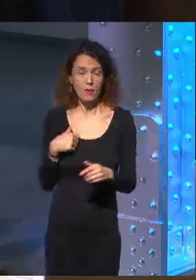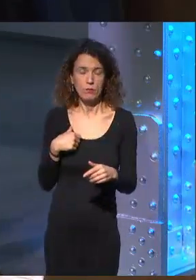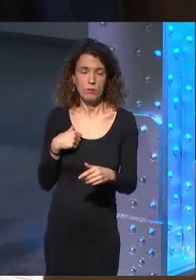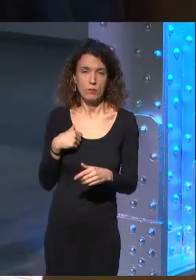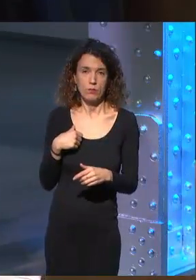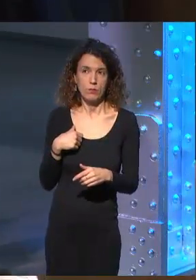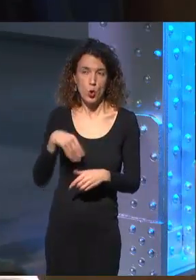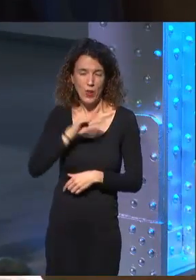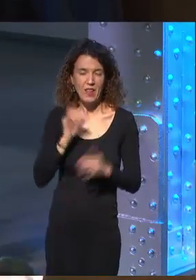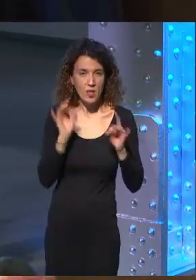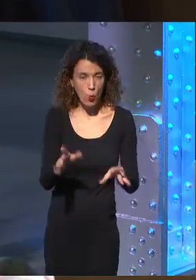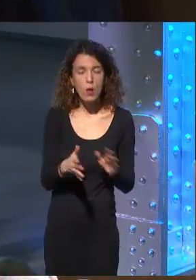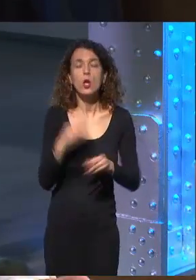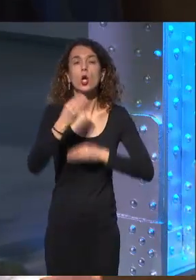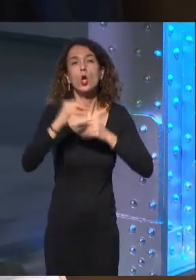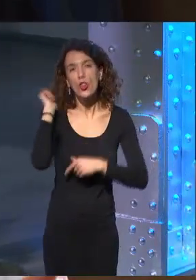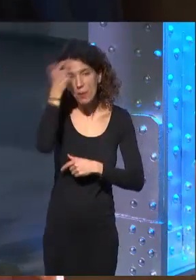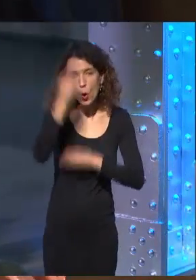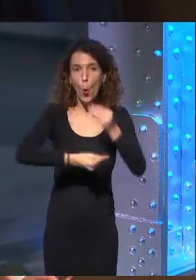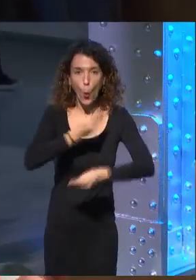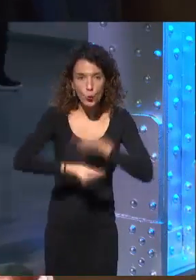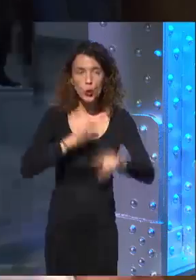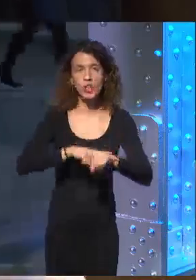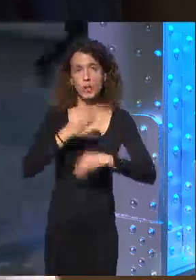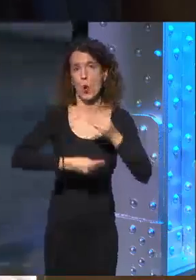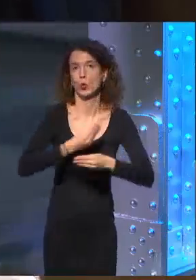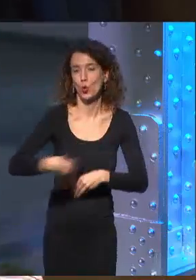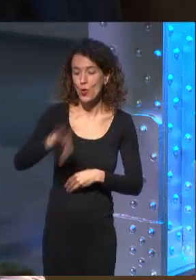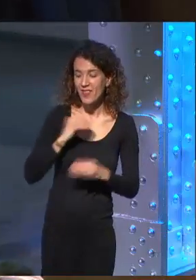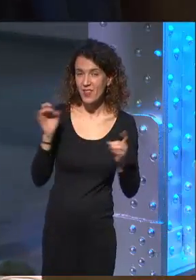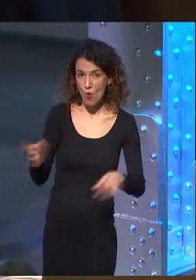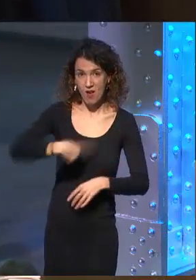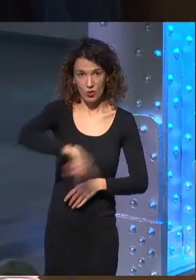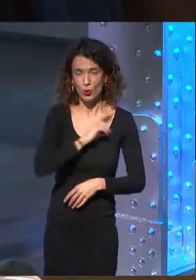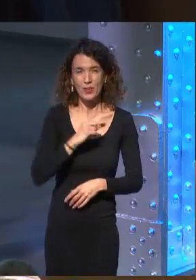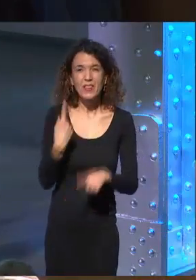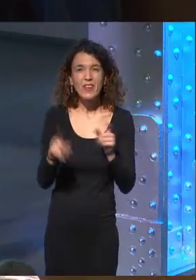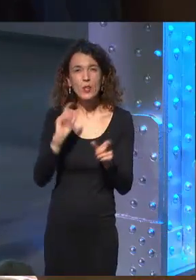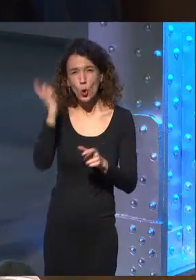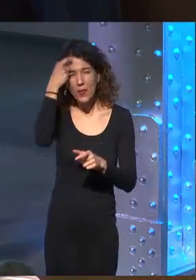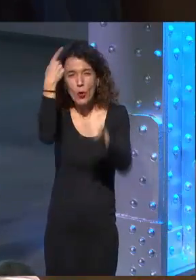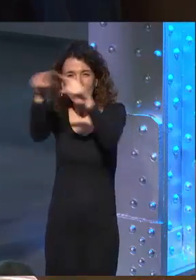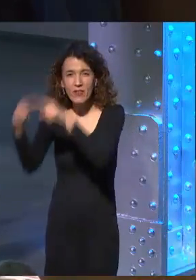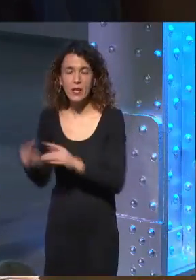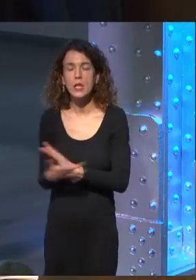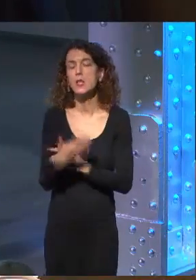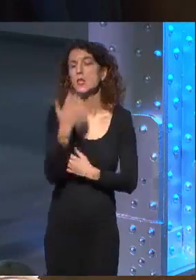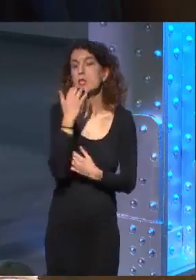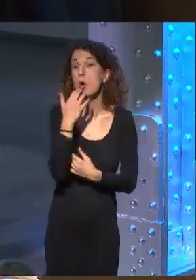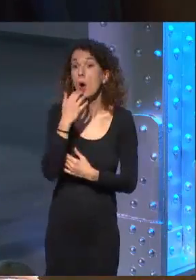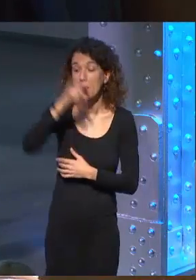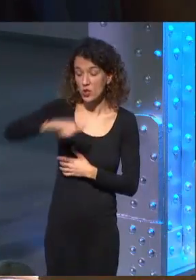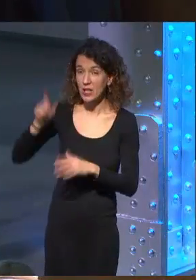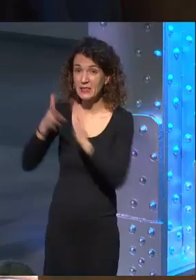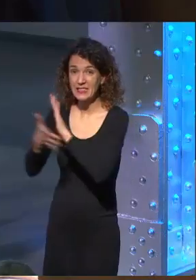privacy concepts that they don't understand, use concepts and of use time concepts that they don't understand